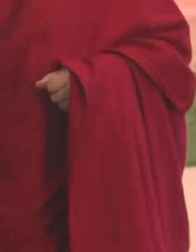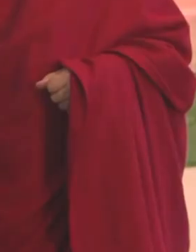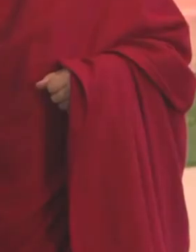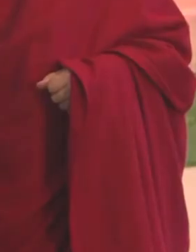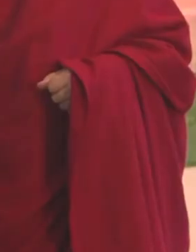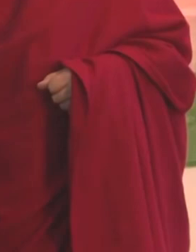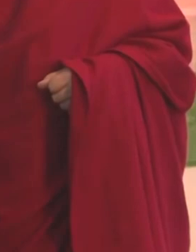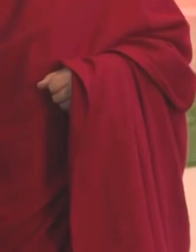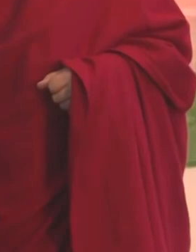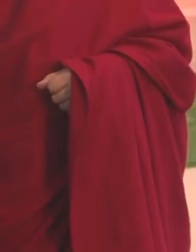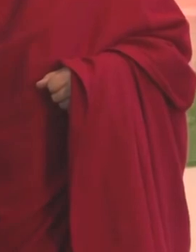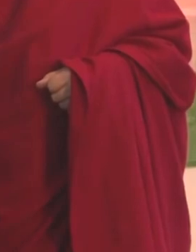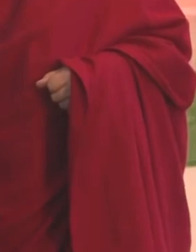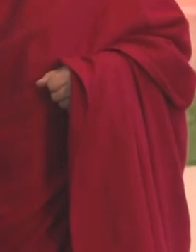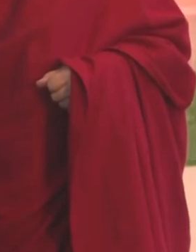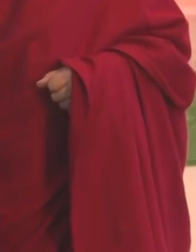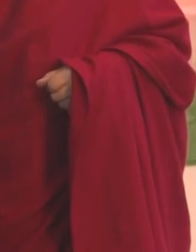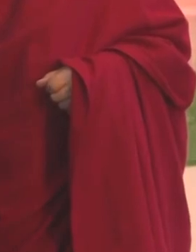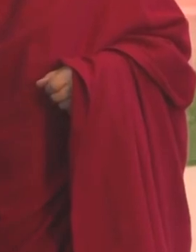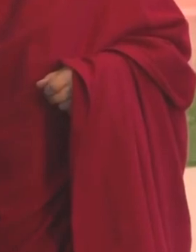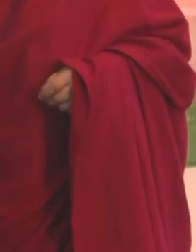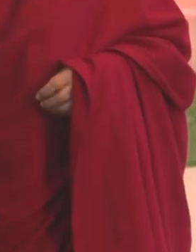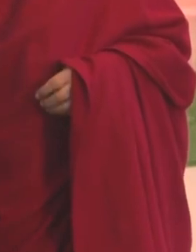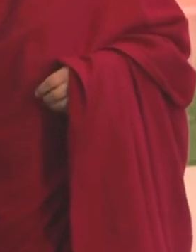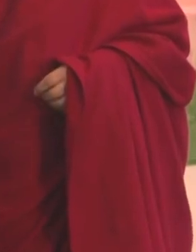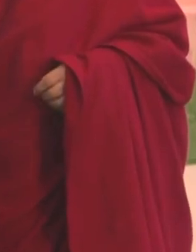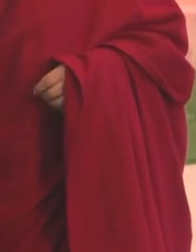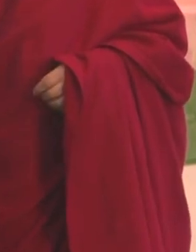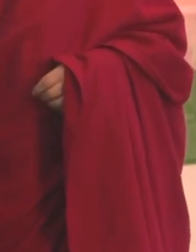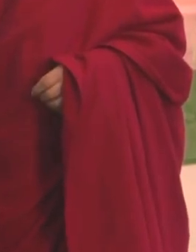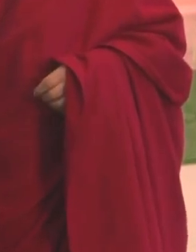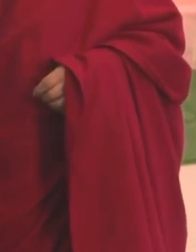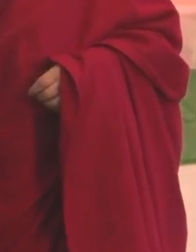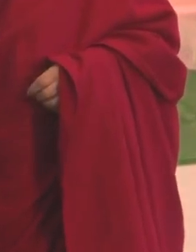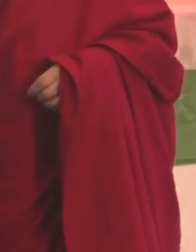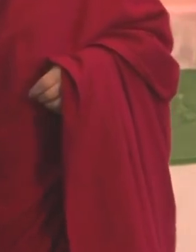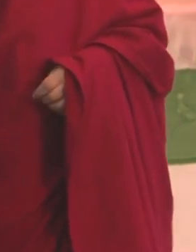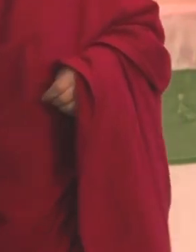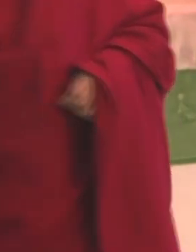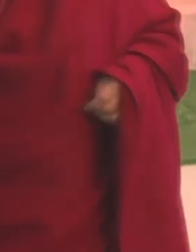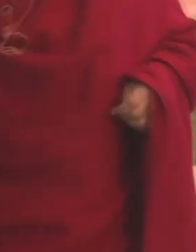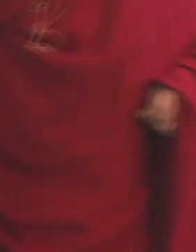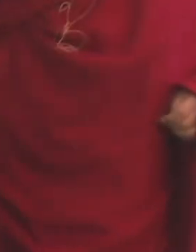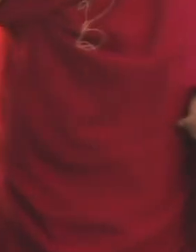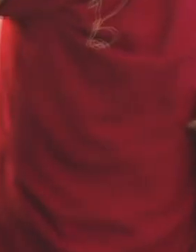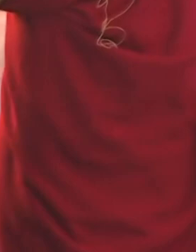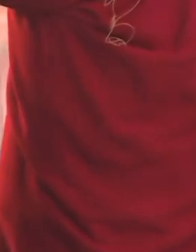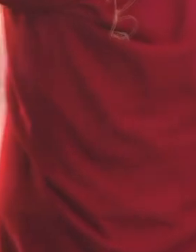from outside, from the above. That is unrealistic. Thank you.